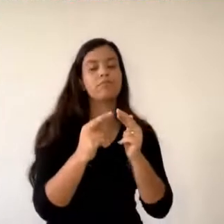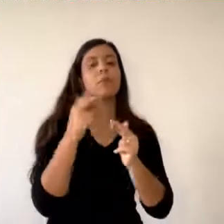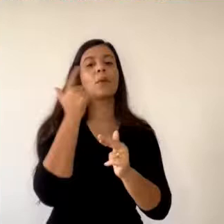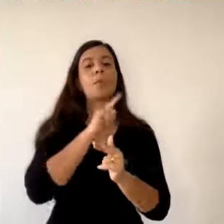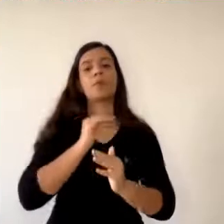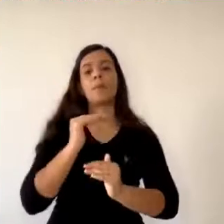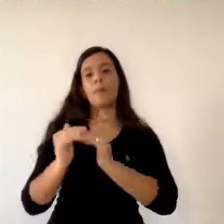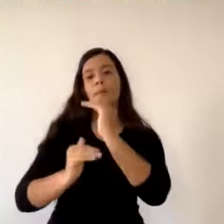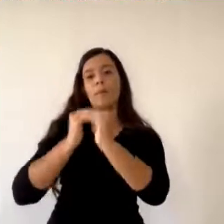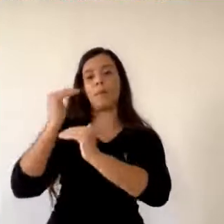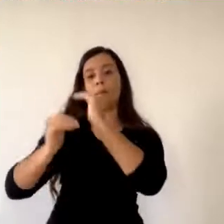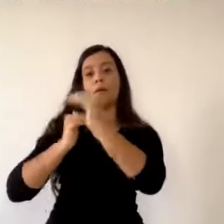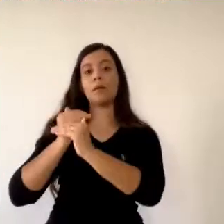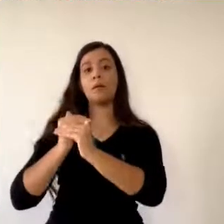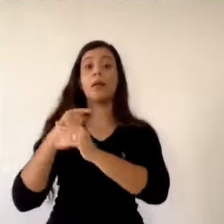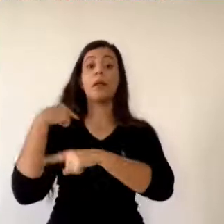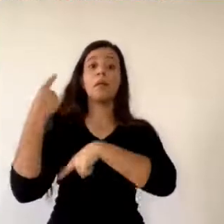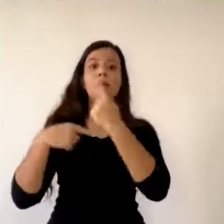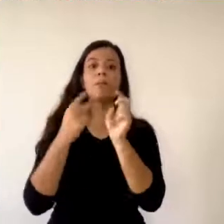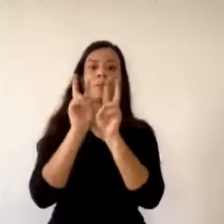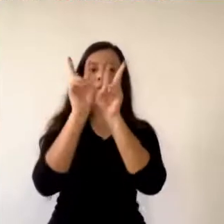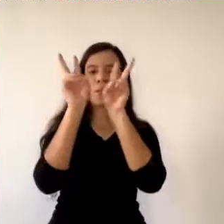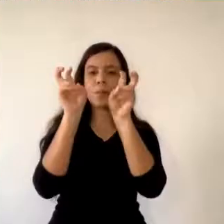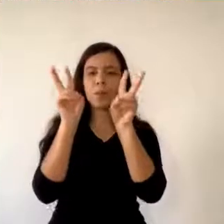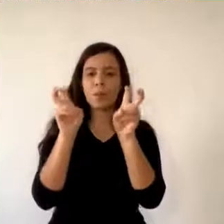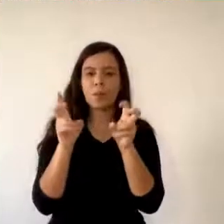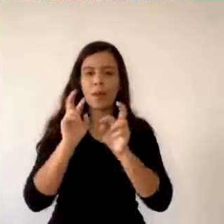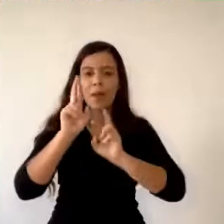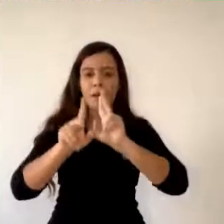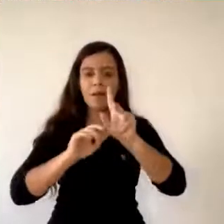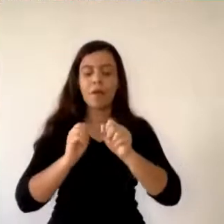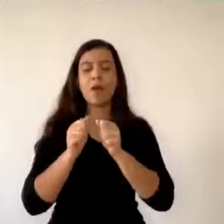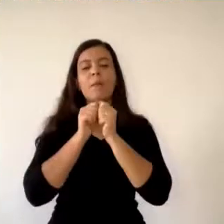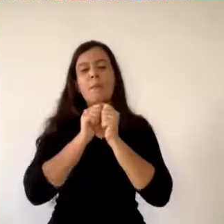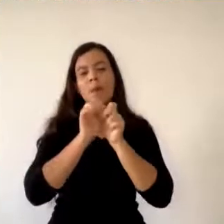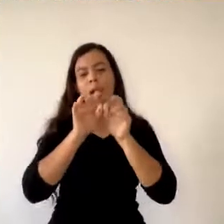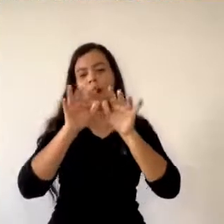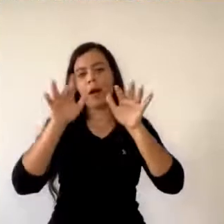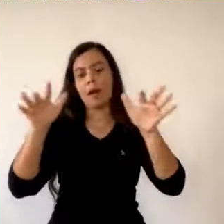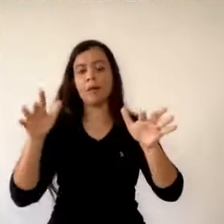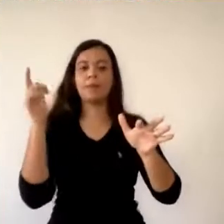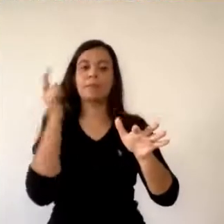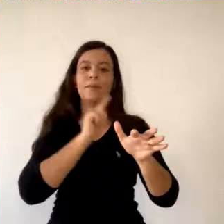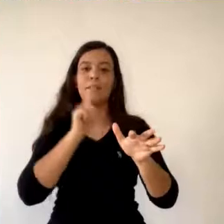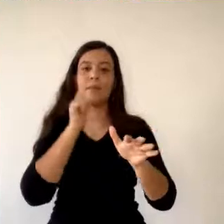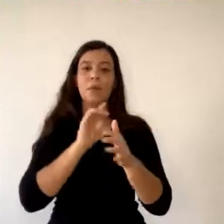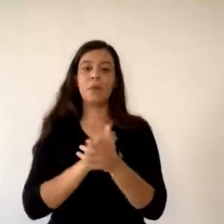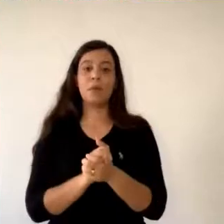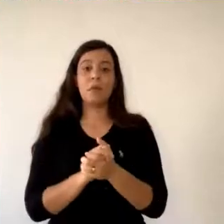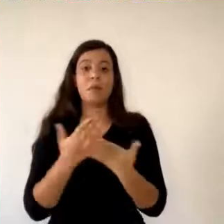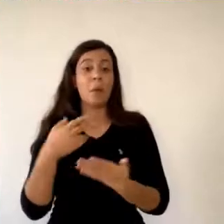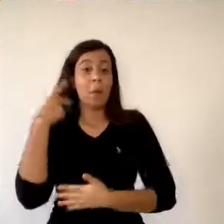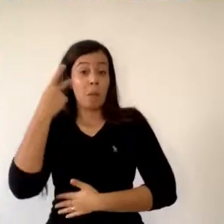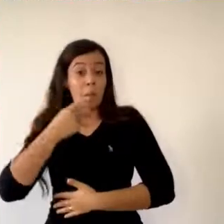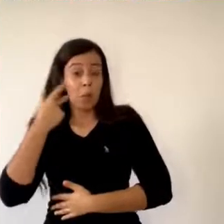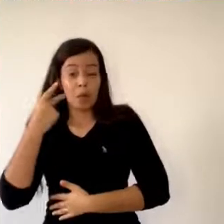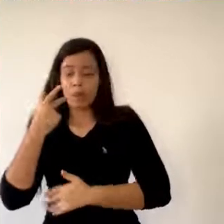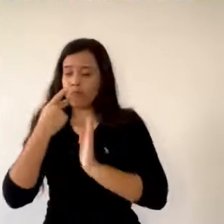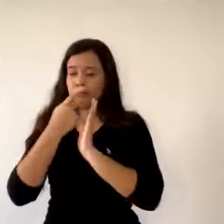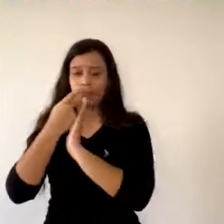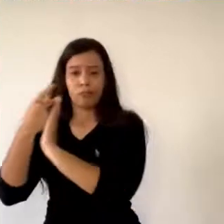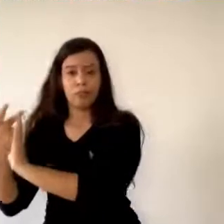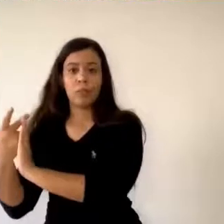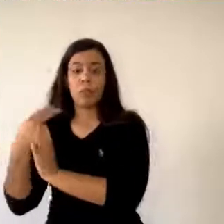break these bubbles and spread these messages to other people, because this is an issue that is